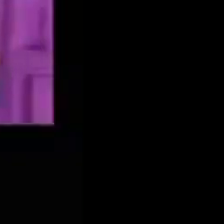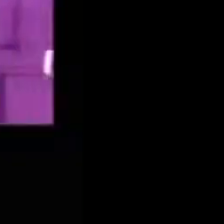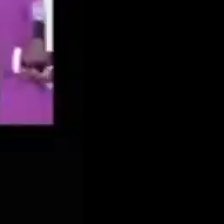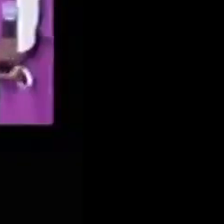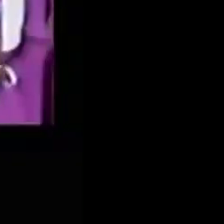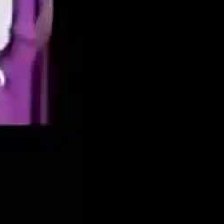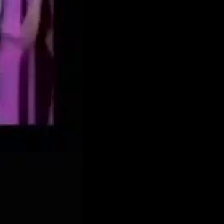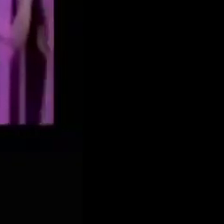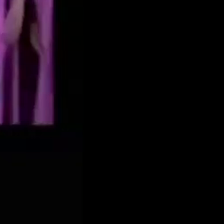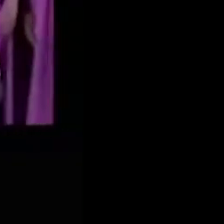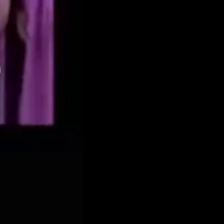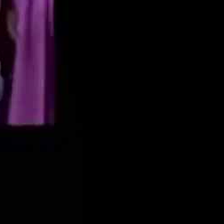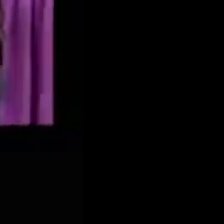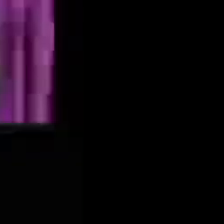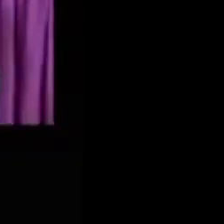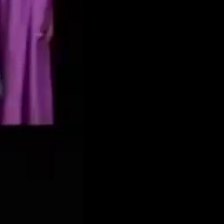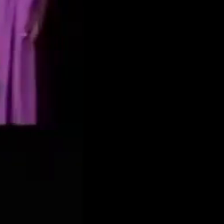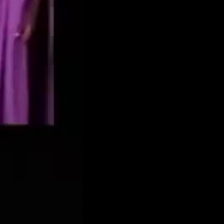yes